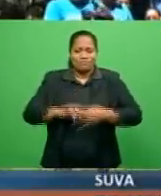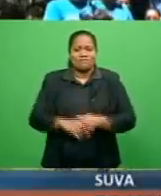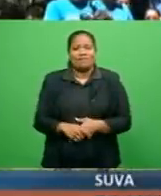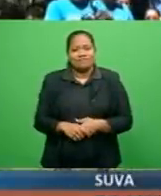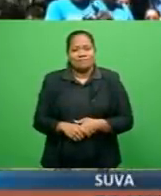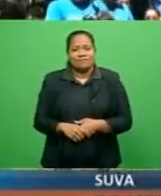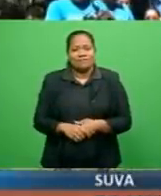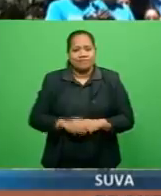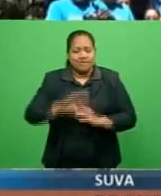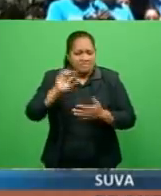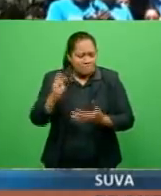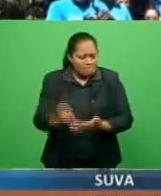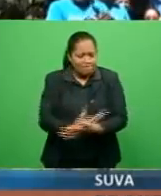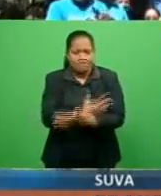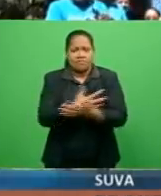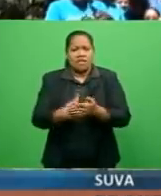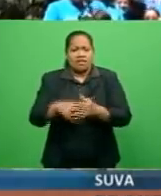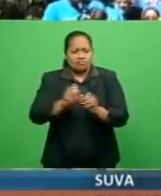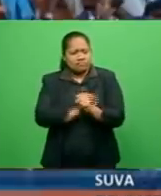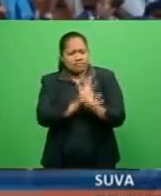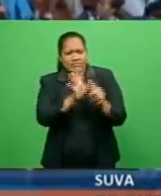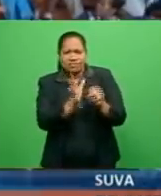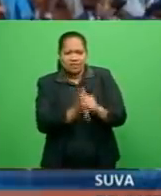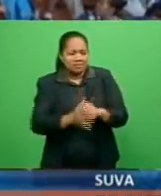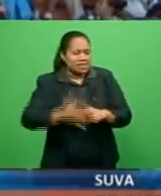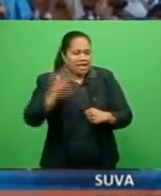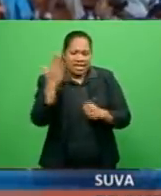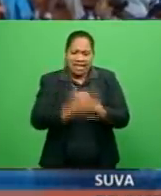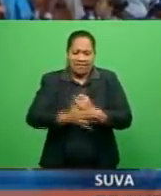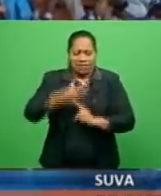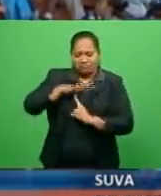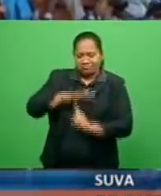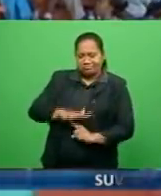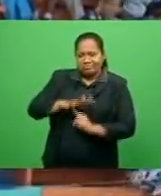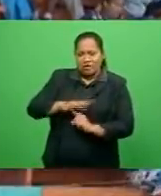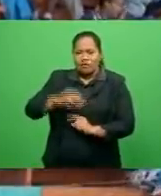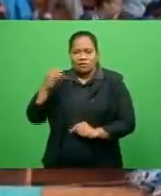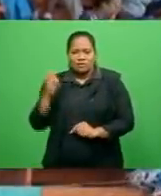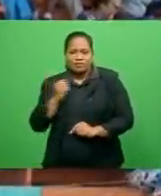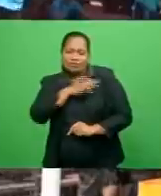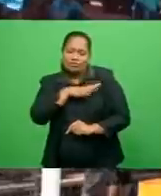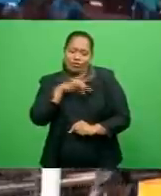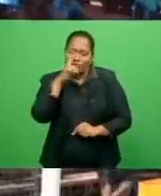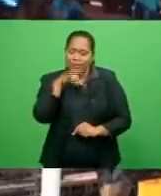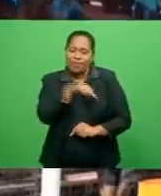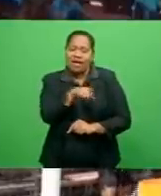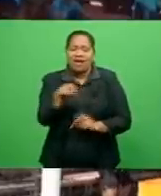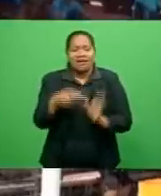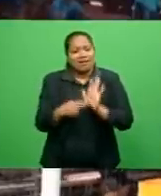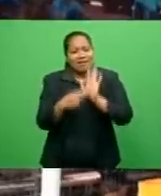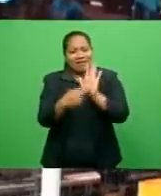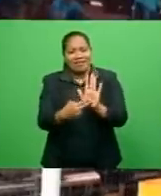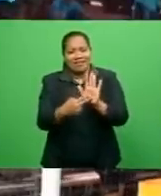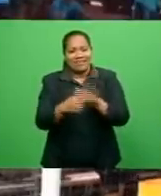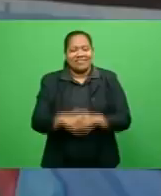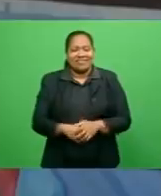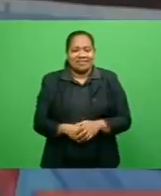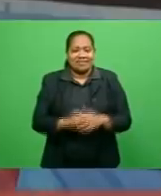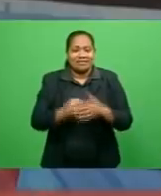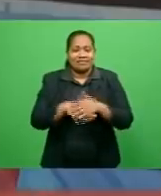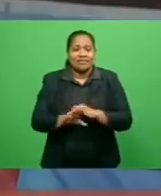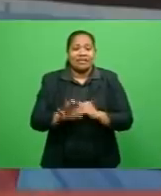Effects of the COVID-19 pandemic did not dampen the spirits of Northerners who turned out to mark these celebrations at ZIBRAAZ Park